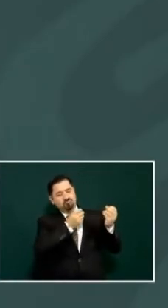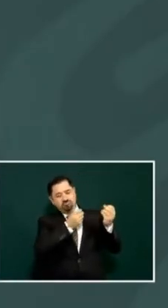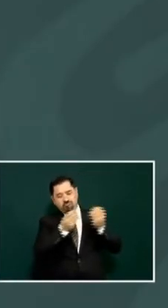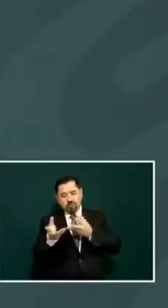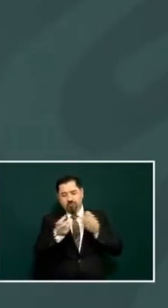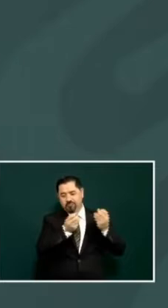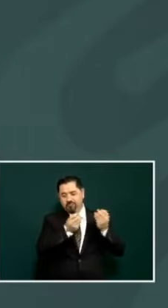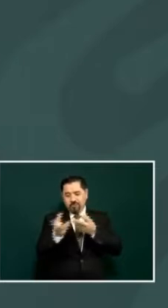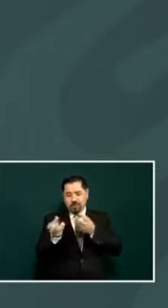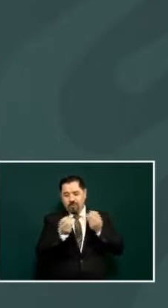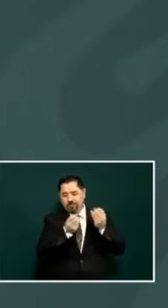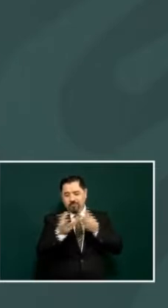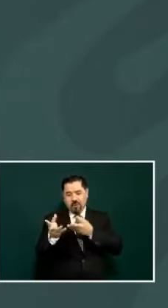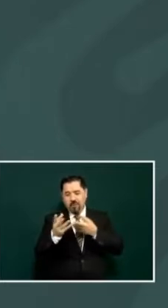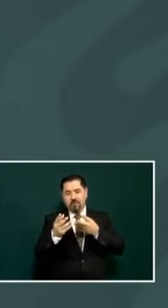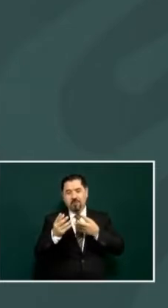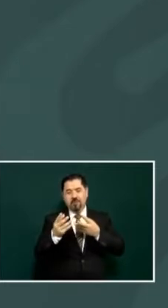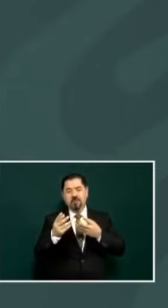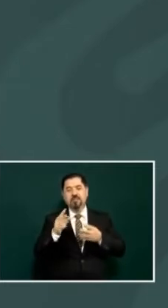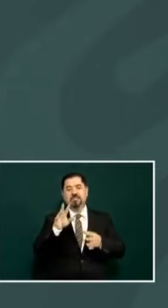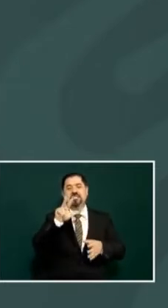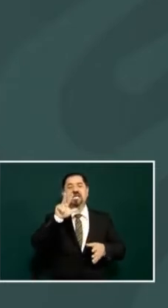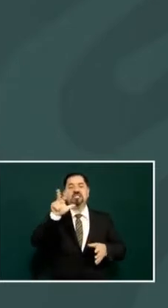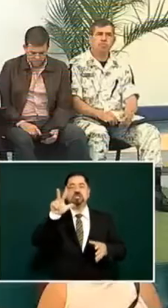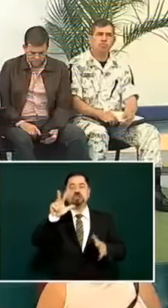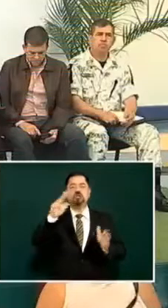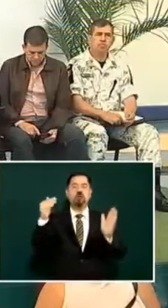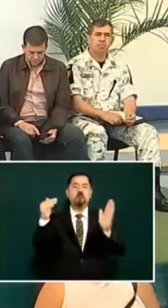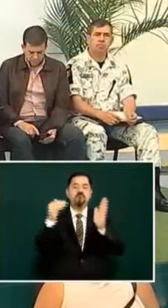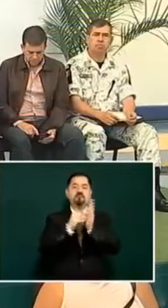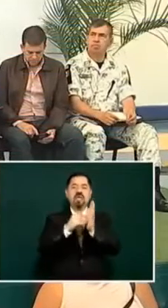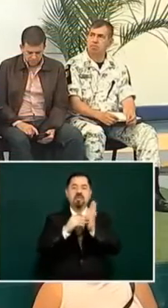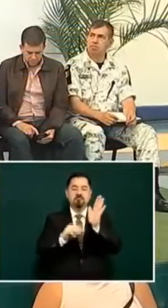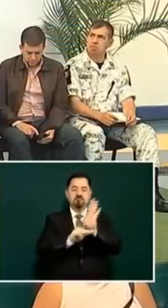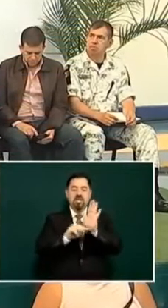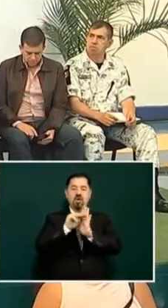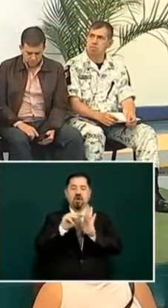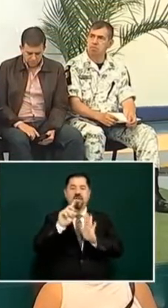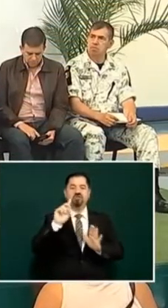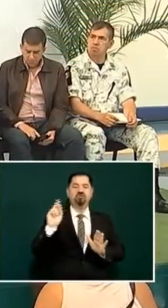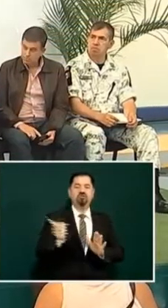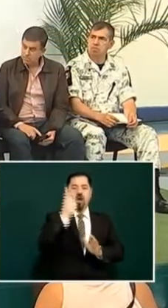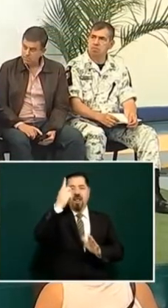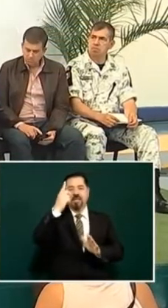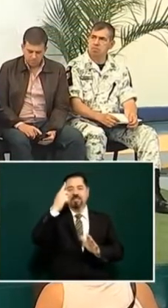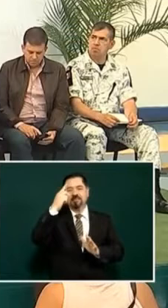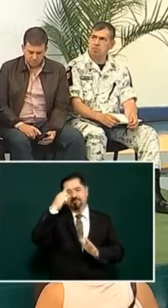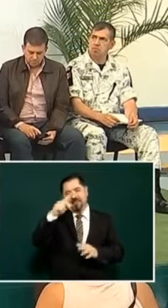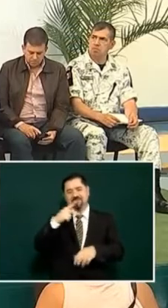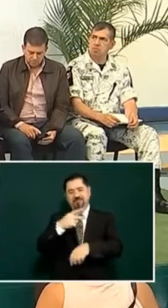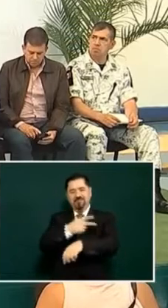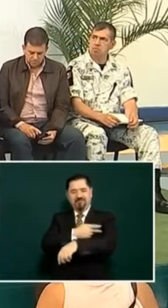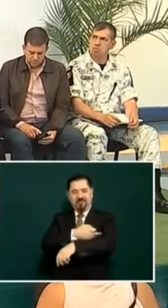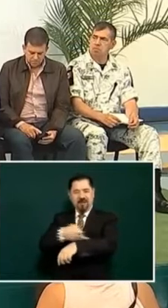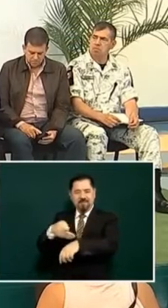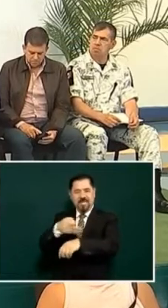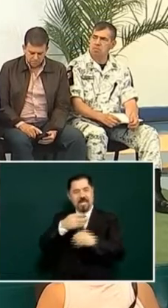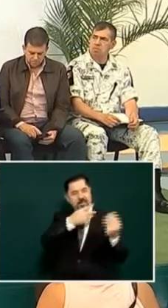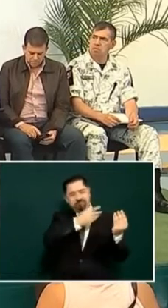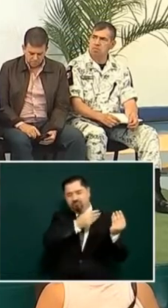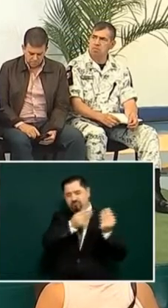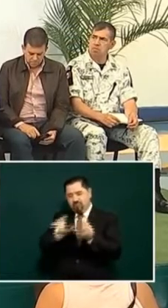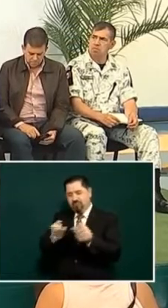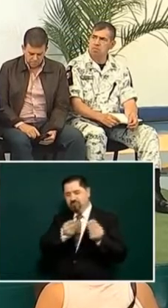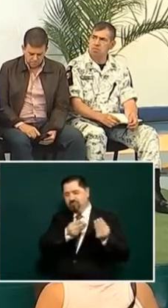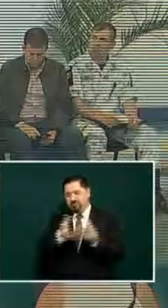more than eighteen thousand million dollars we estimate that this year we are